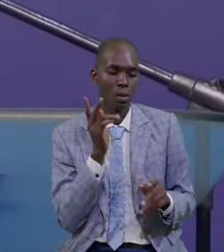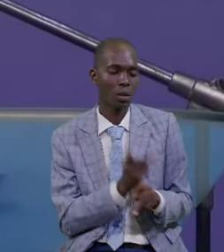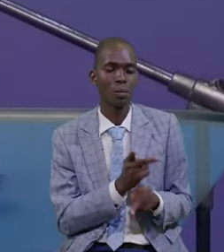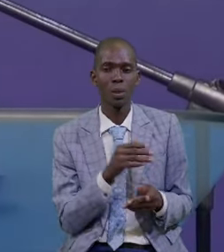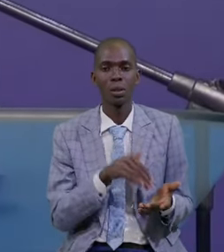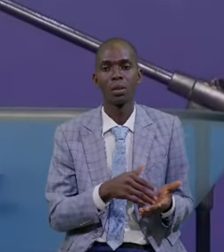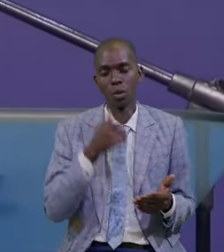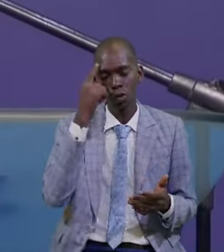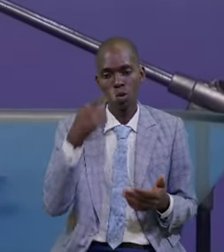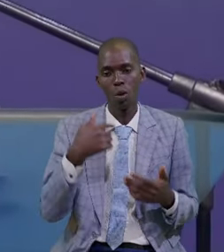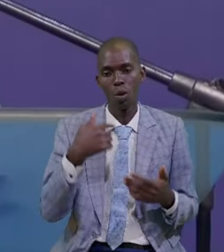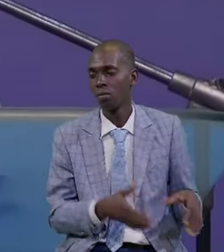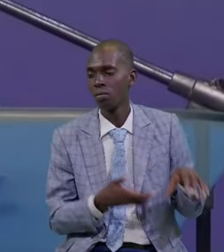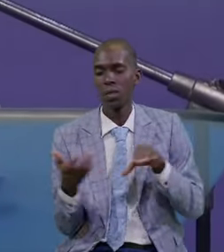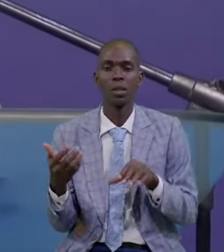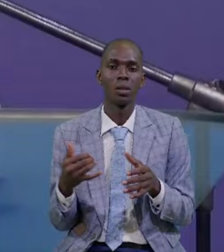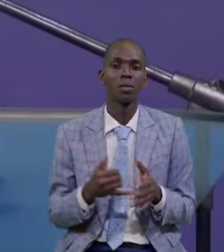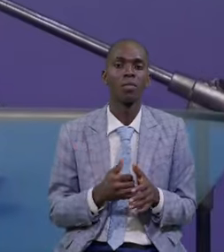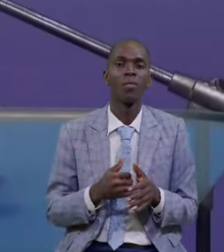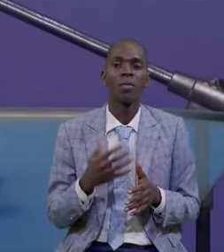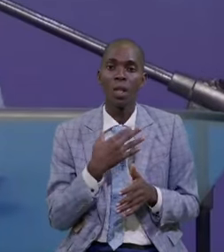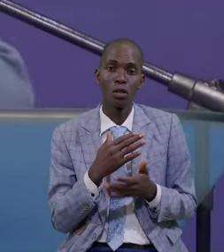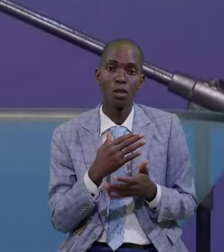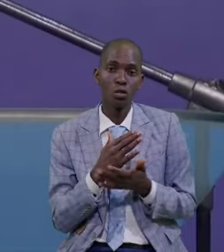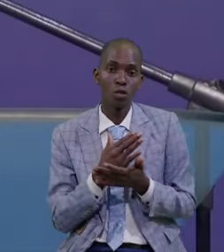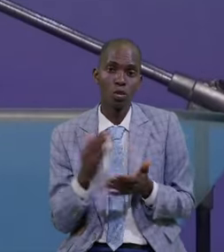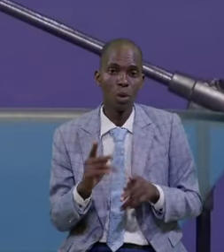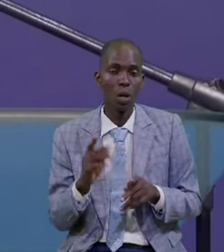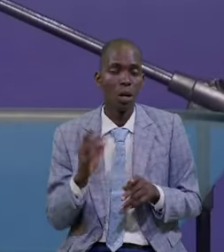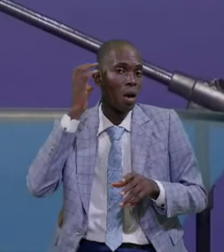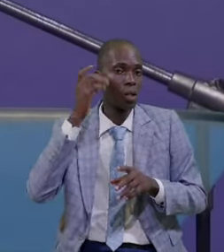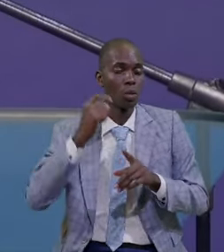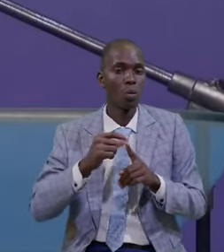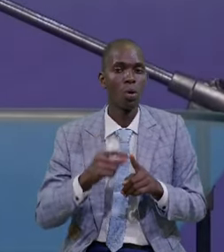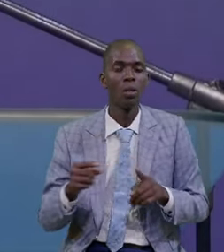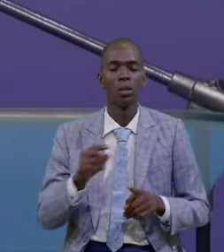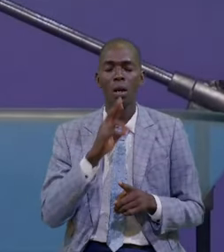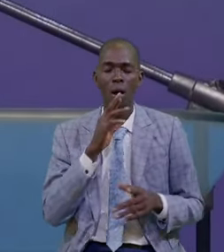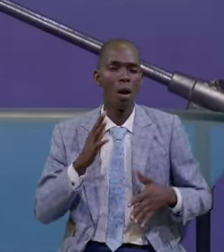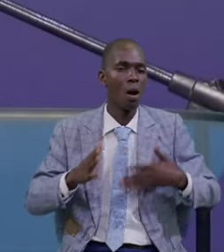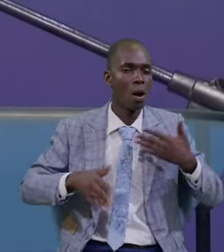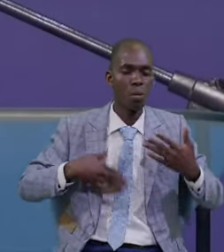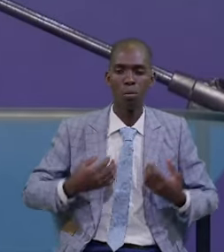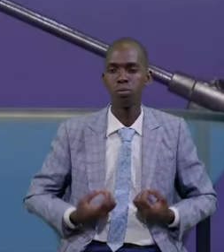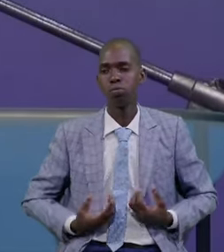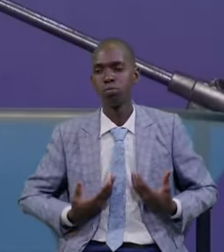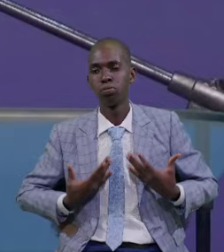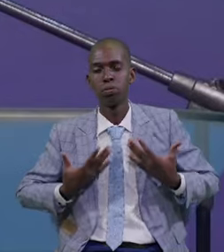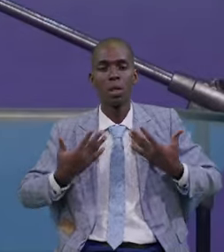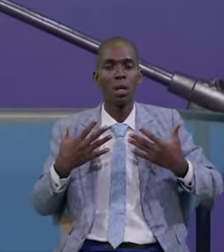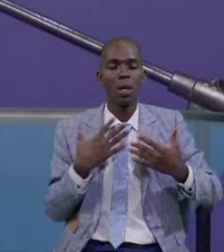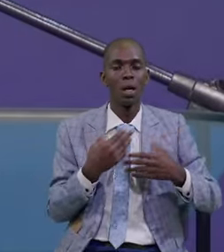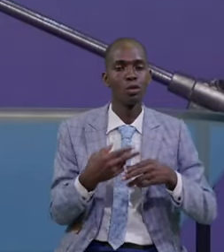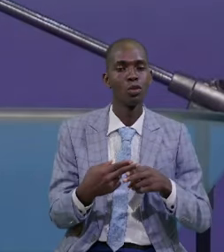they hear, they rejoice, they're excited, and then after that, they're forgotten. But when